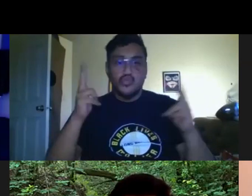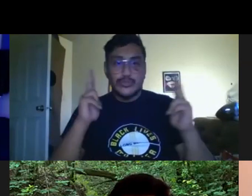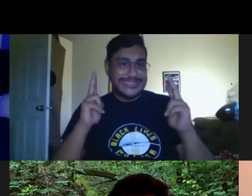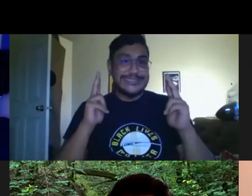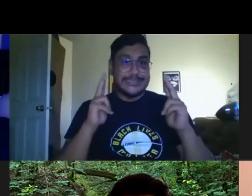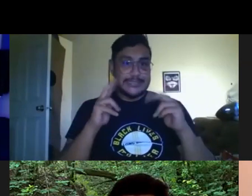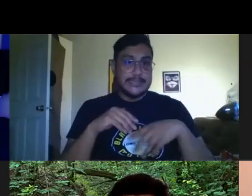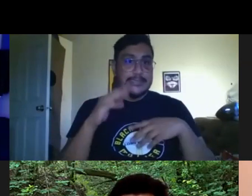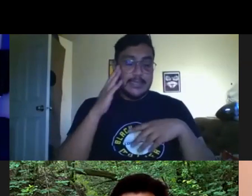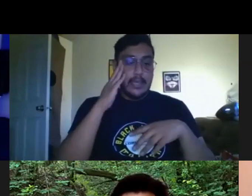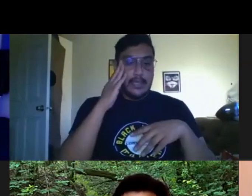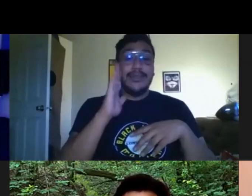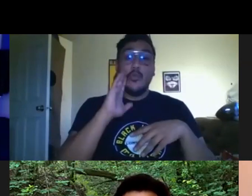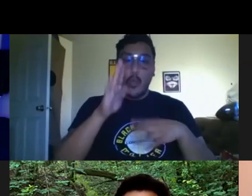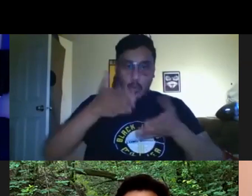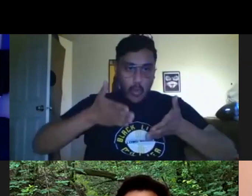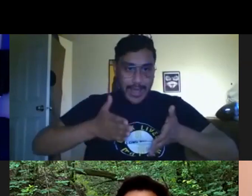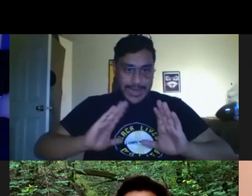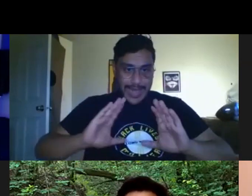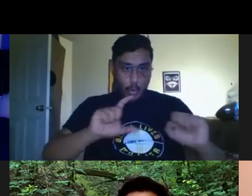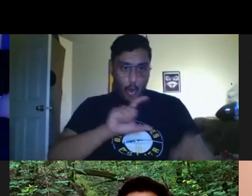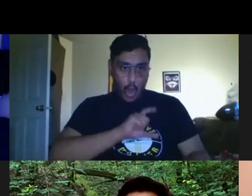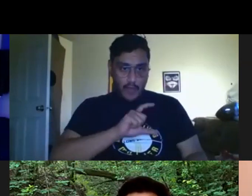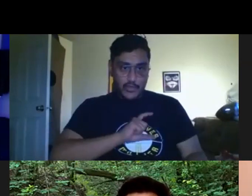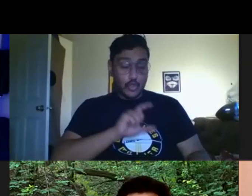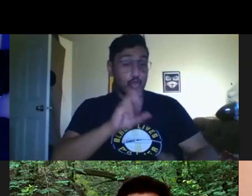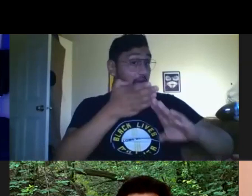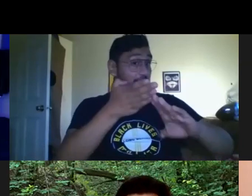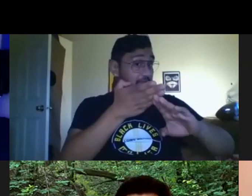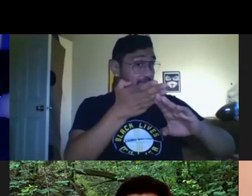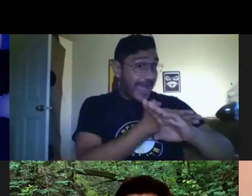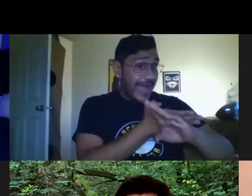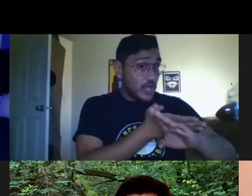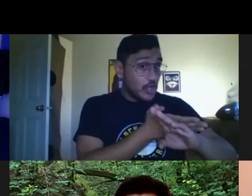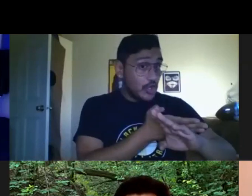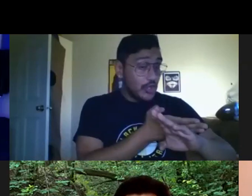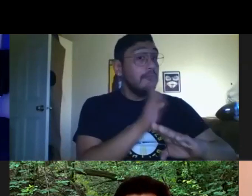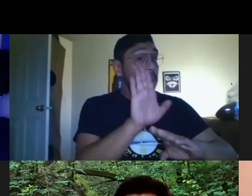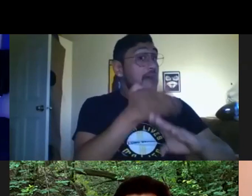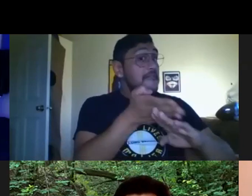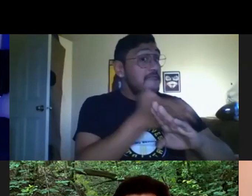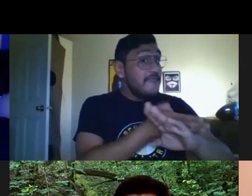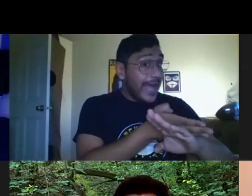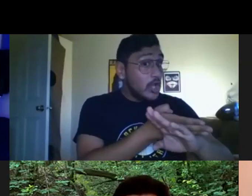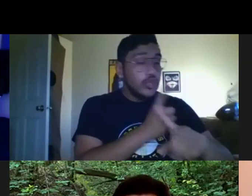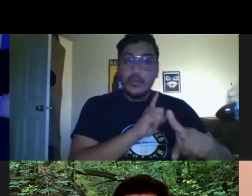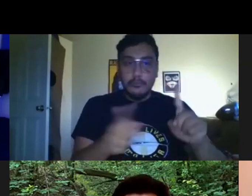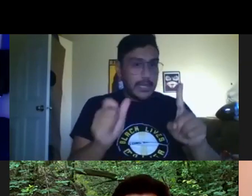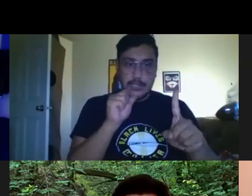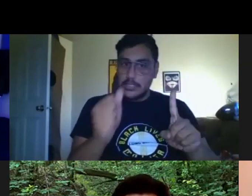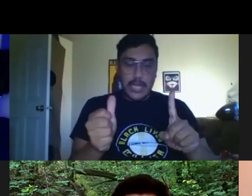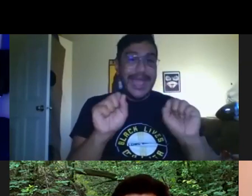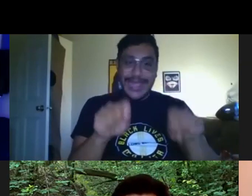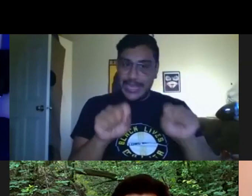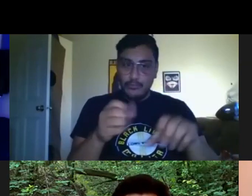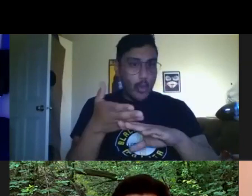and allow officers to be fired, not just fired, but not rehired, to lose their post certification. Because as